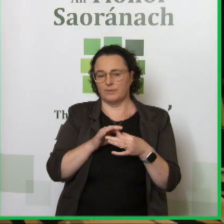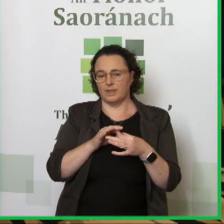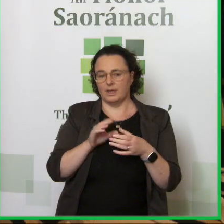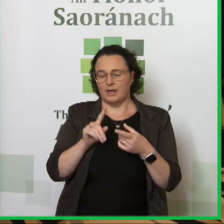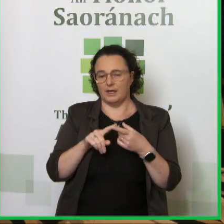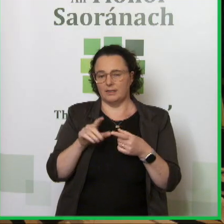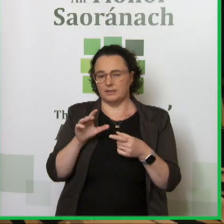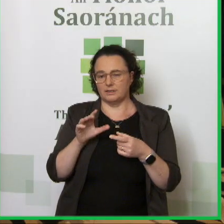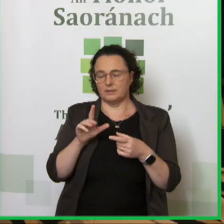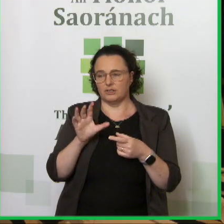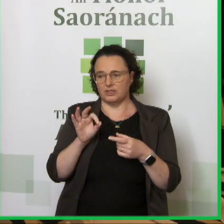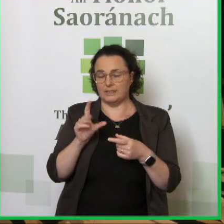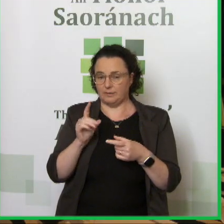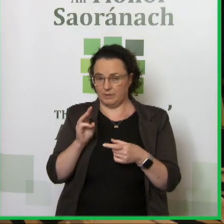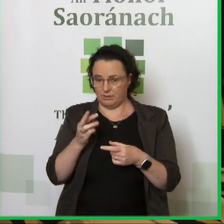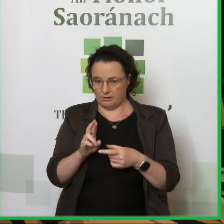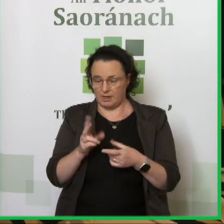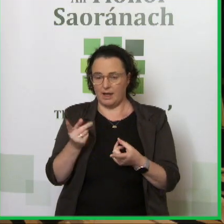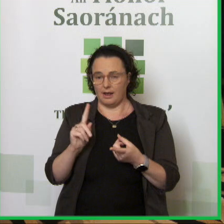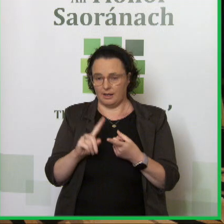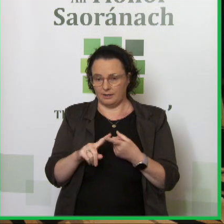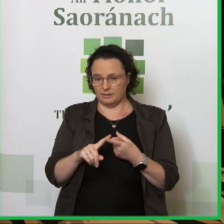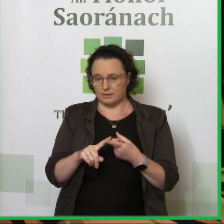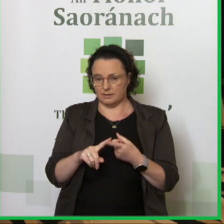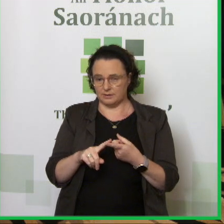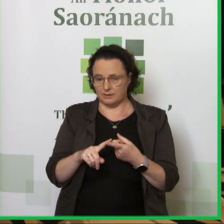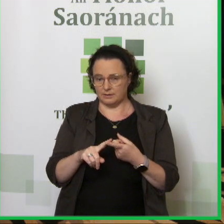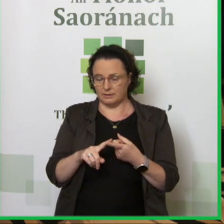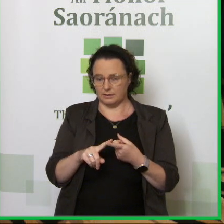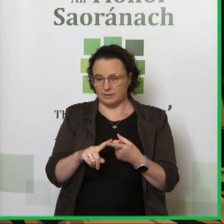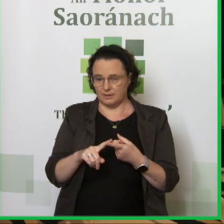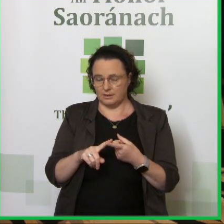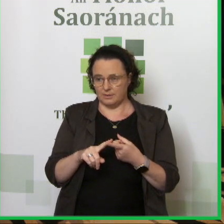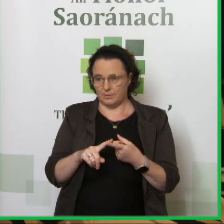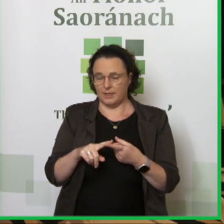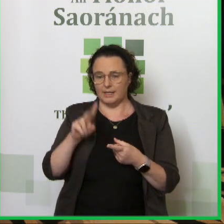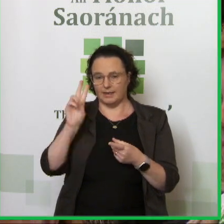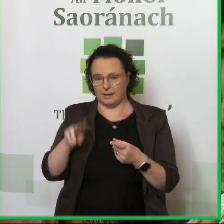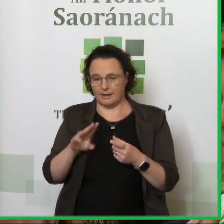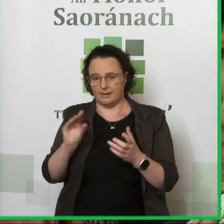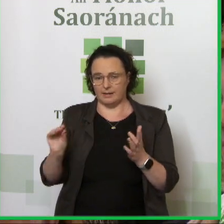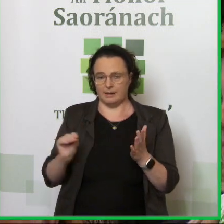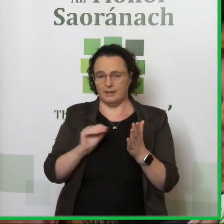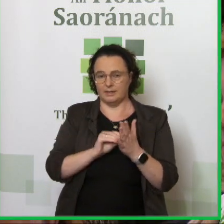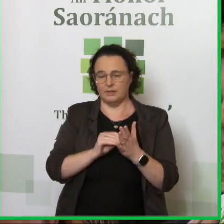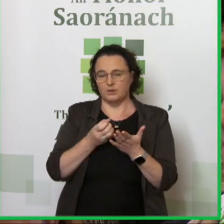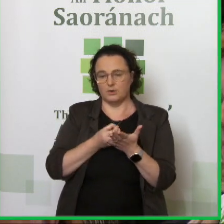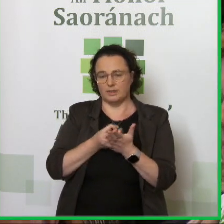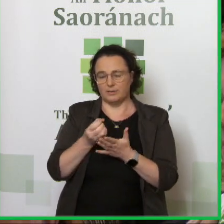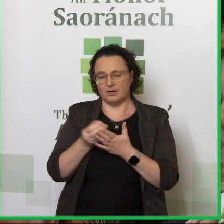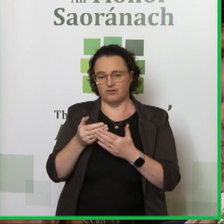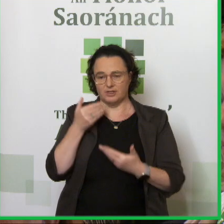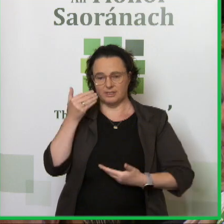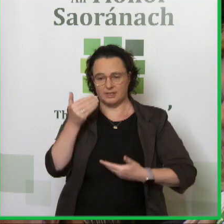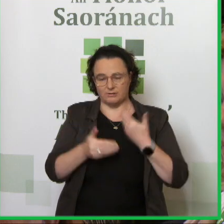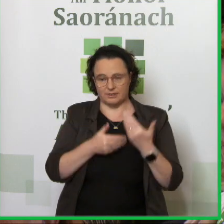GDPR. And also, maybe we can add to the explanatory narrative